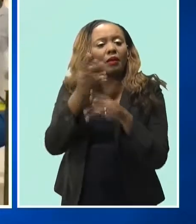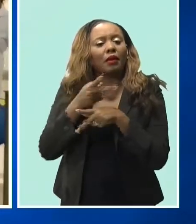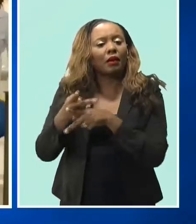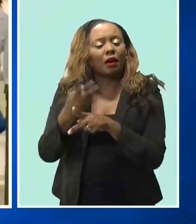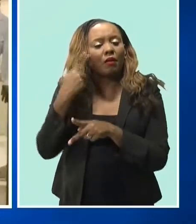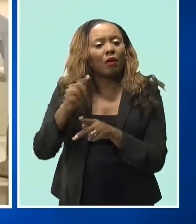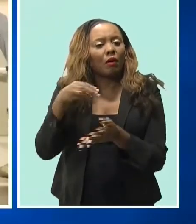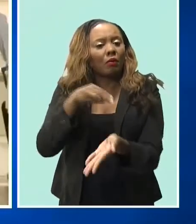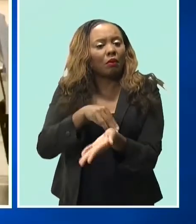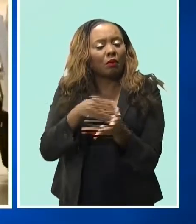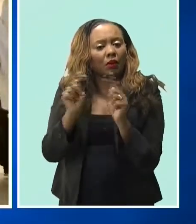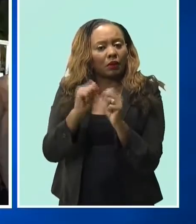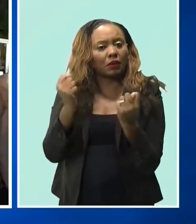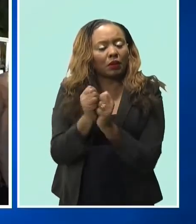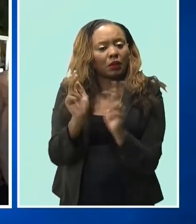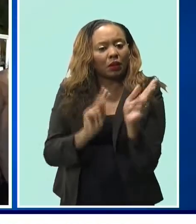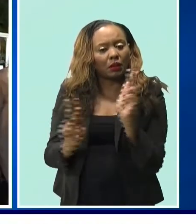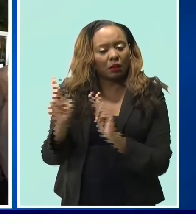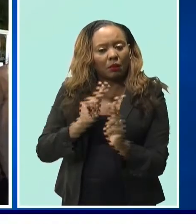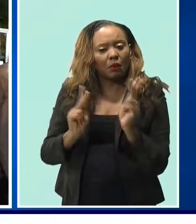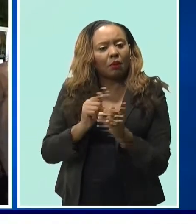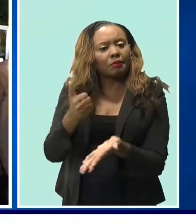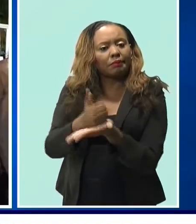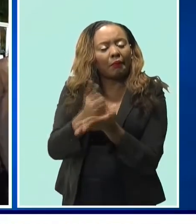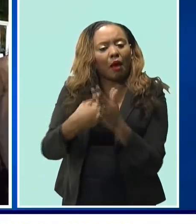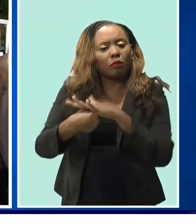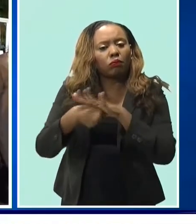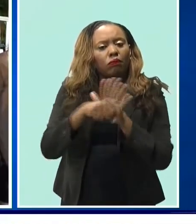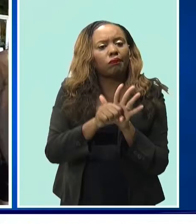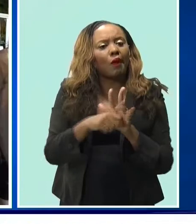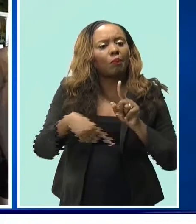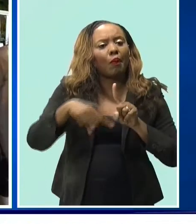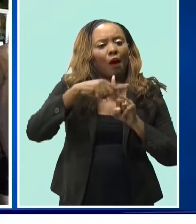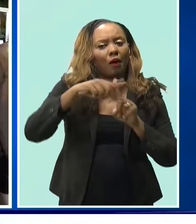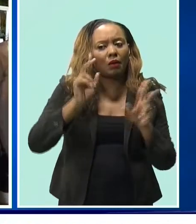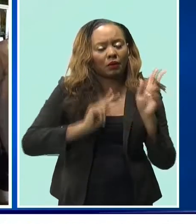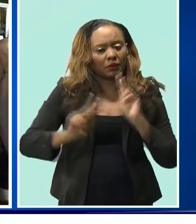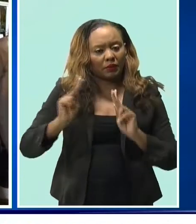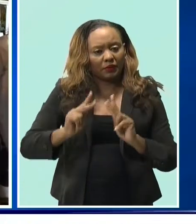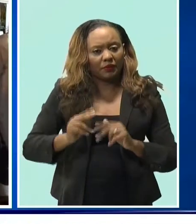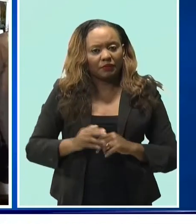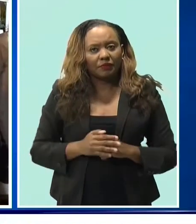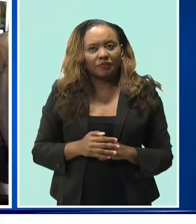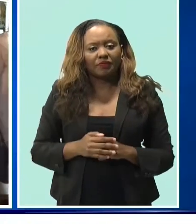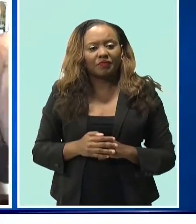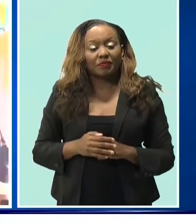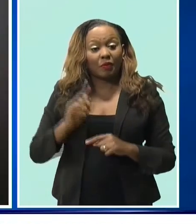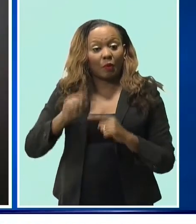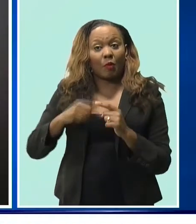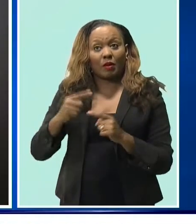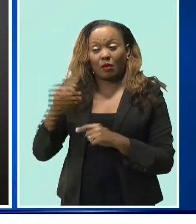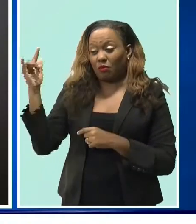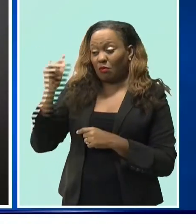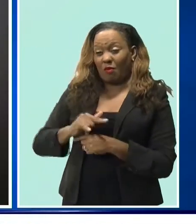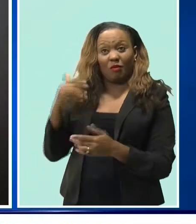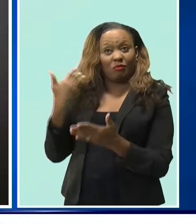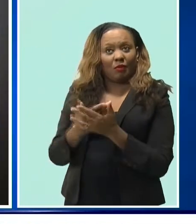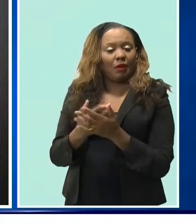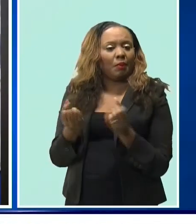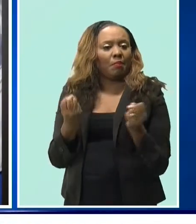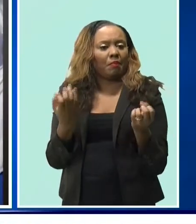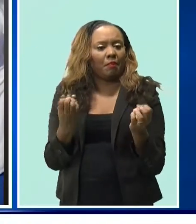teams on the front line of treating COVID-19 positive patients. They were greeted upon arrival by several